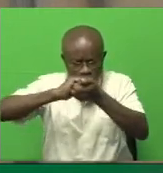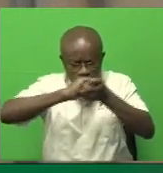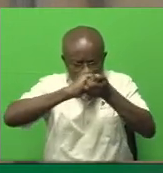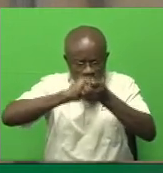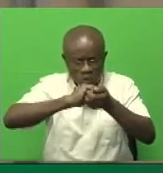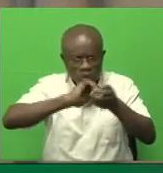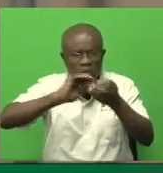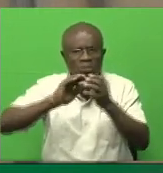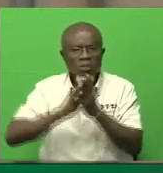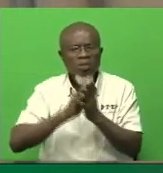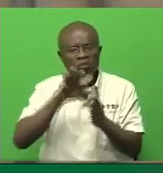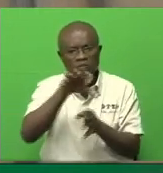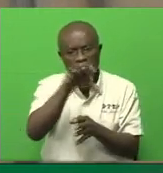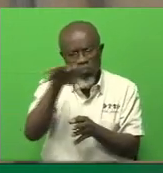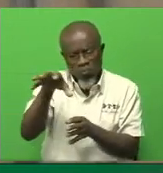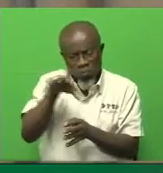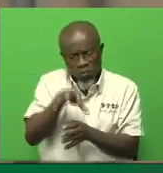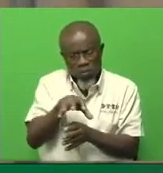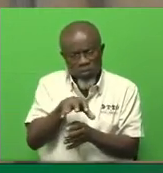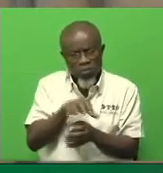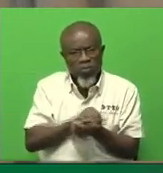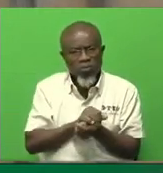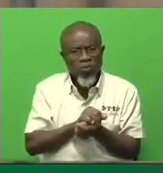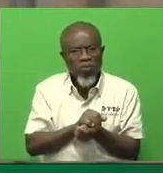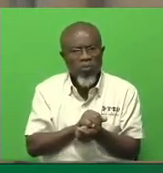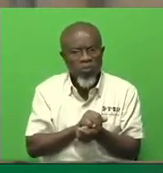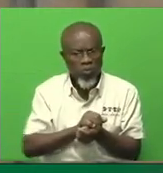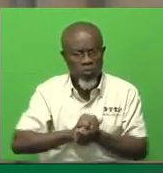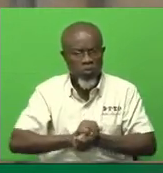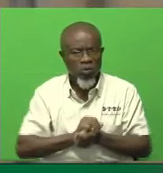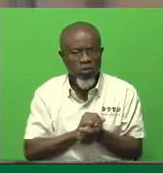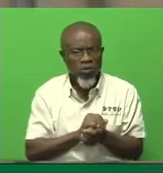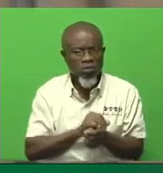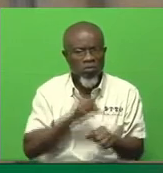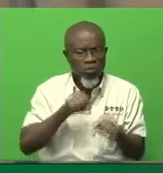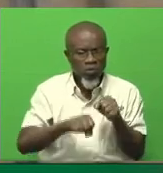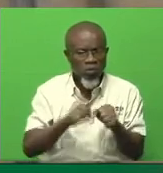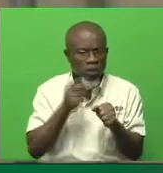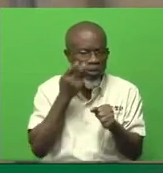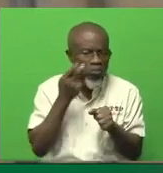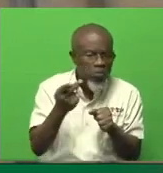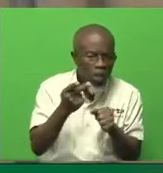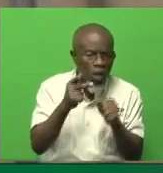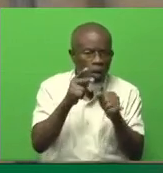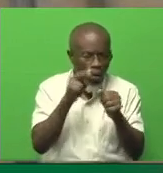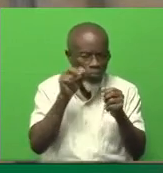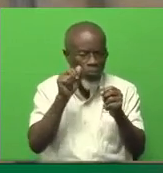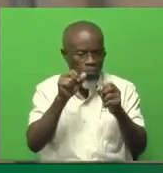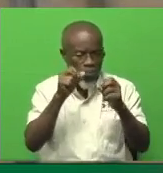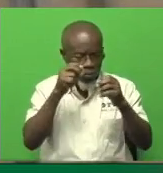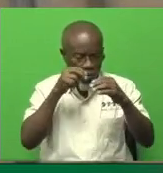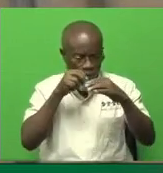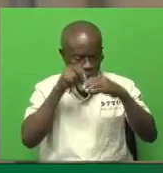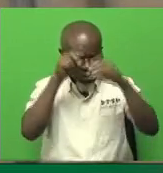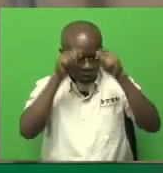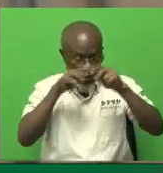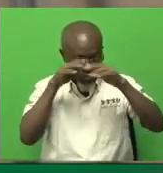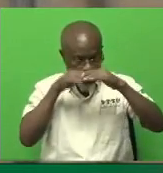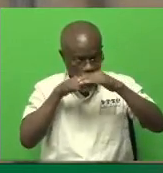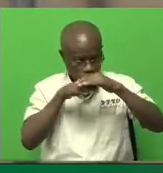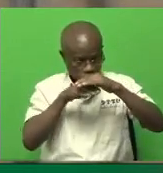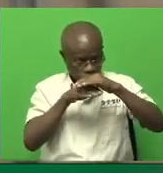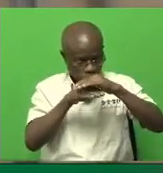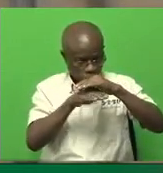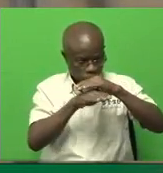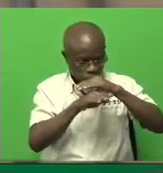is crucial so that images can be read and reported quickly right now at the pilot at ncrha